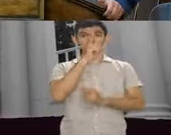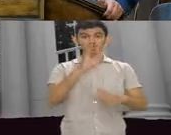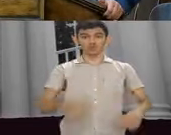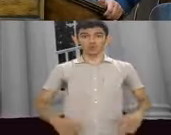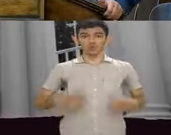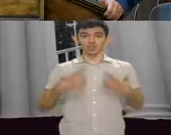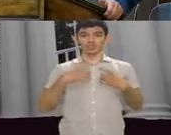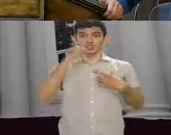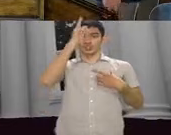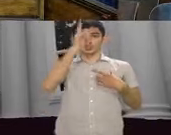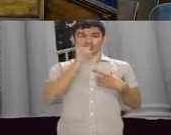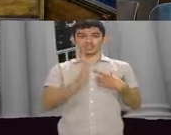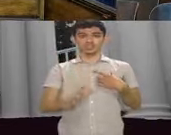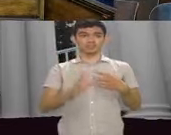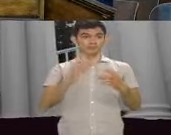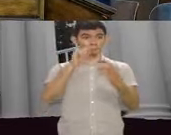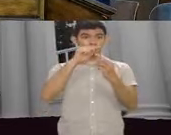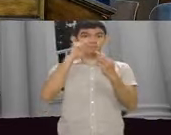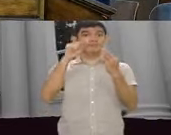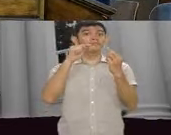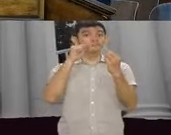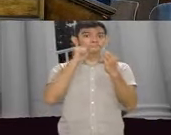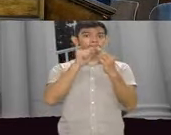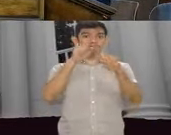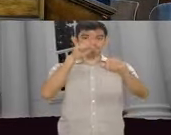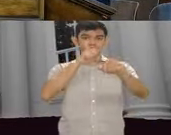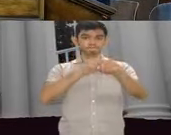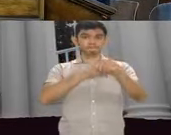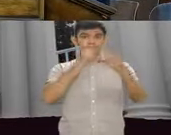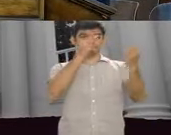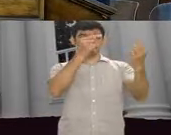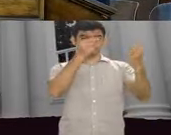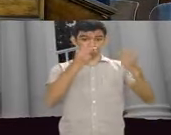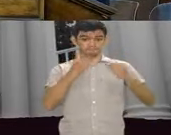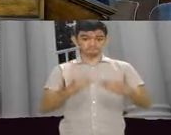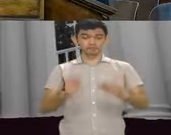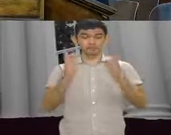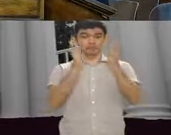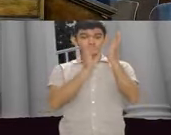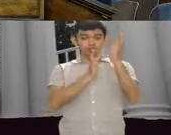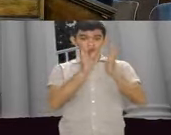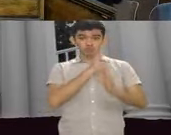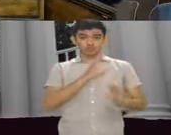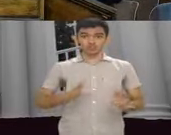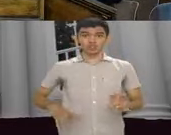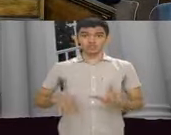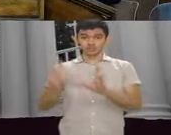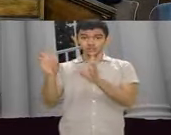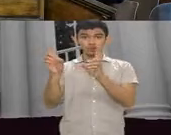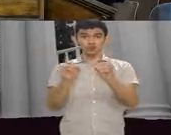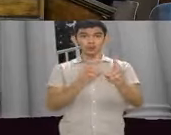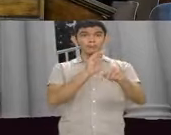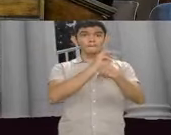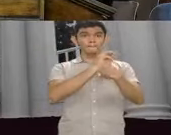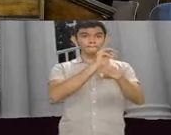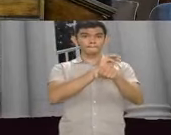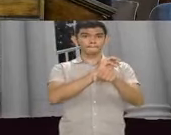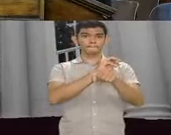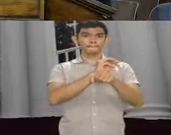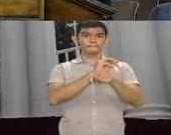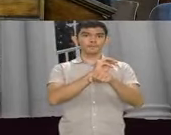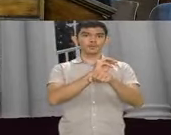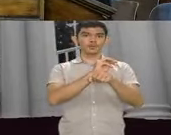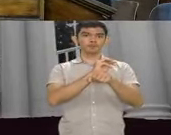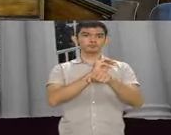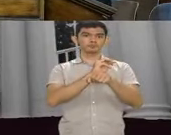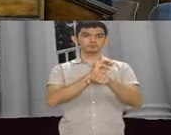living God. But then when it came time that he would do ministry, Jesus immediately went